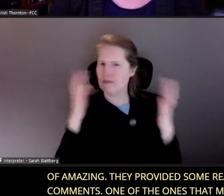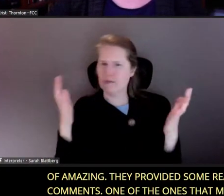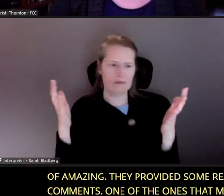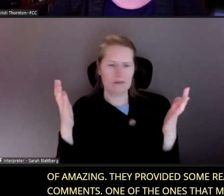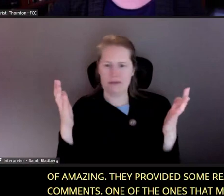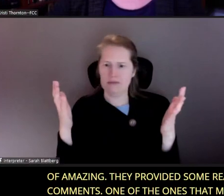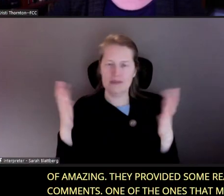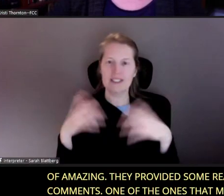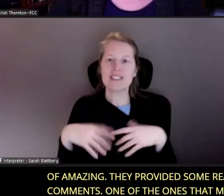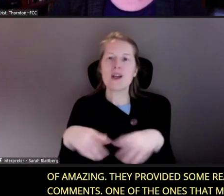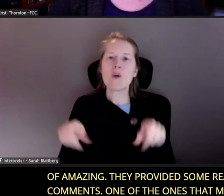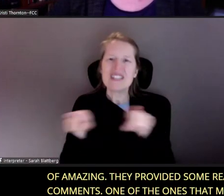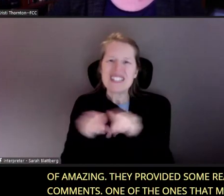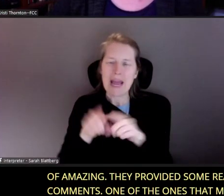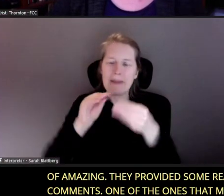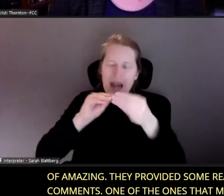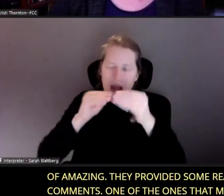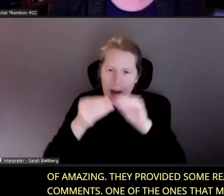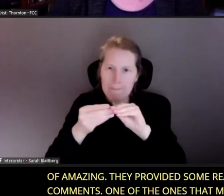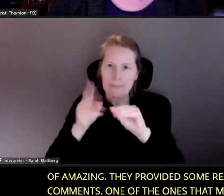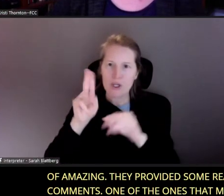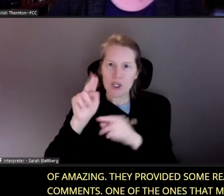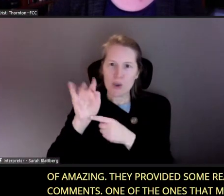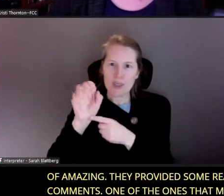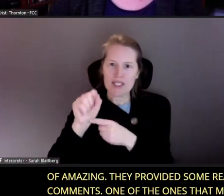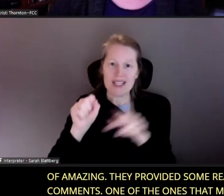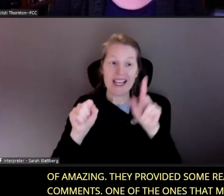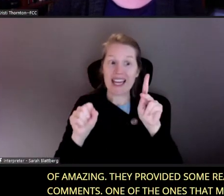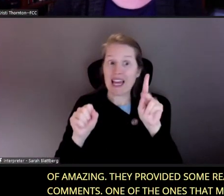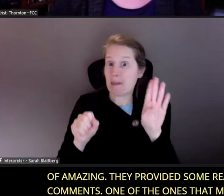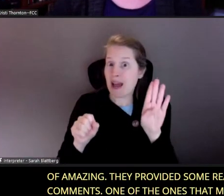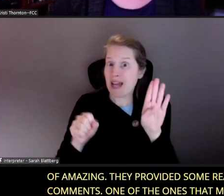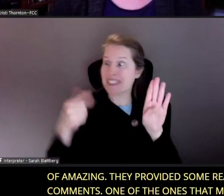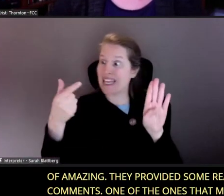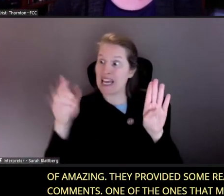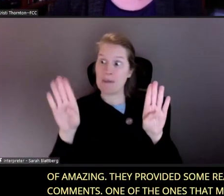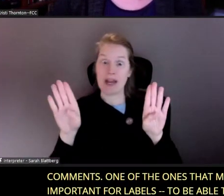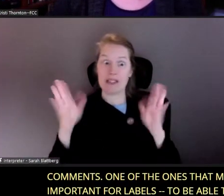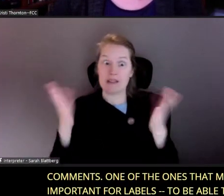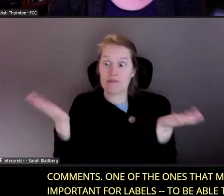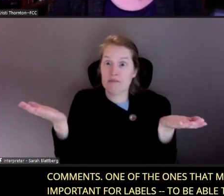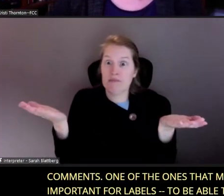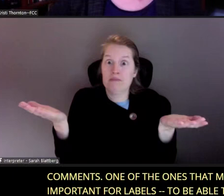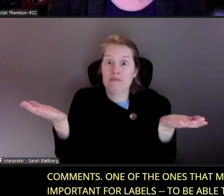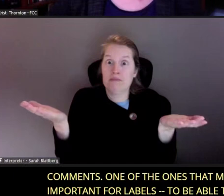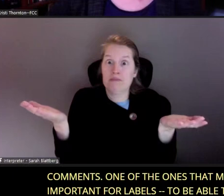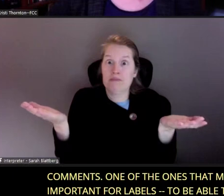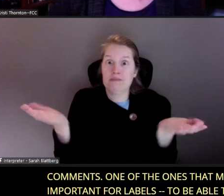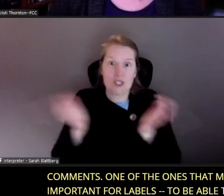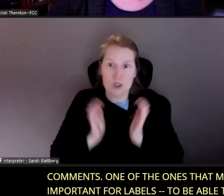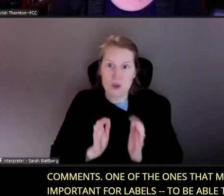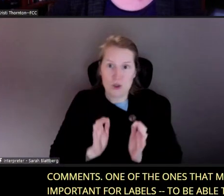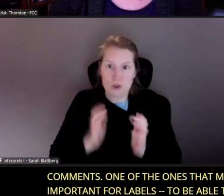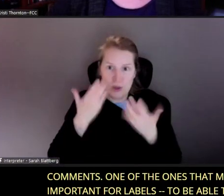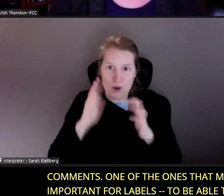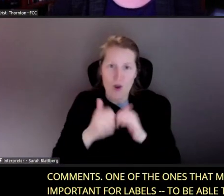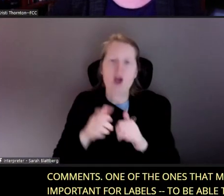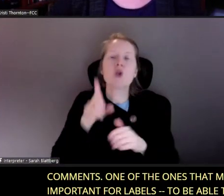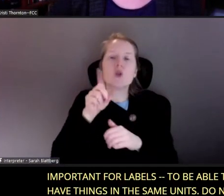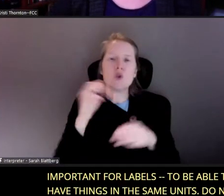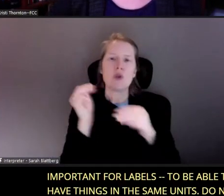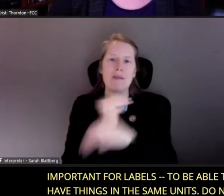in the same units. You know, don't compare kilobytes to gigabytes, for example. Consumers don't know how to do that. You have to do the math for